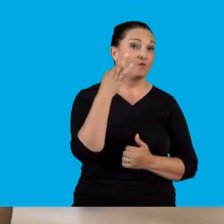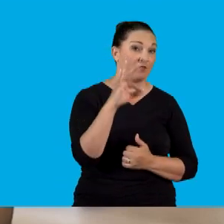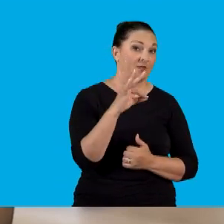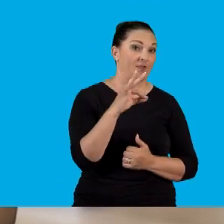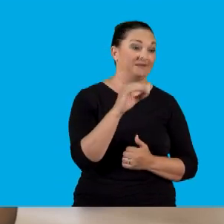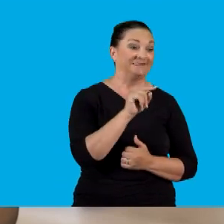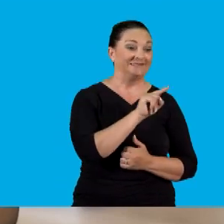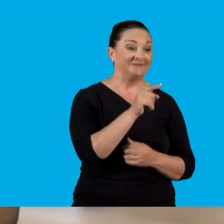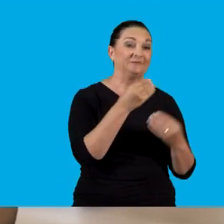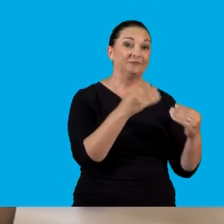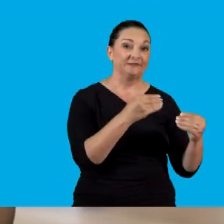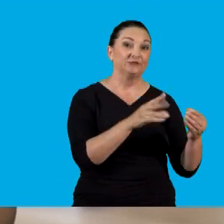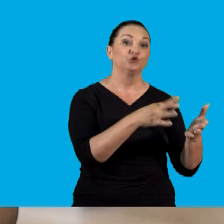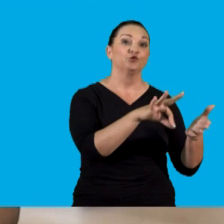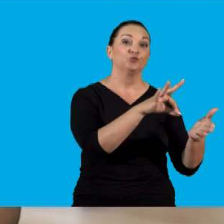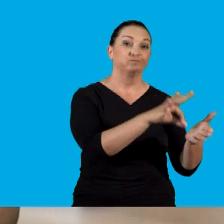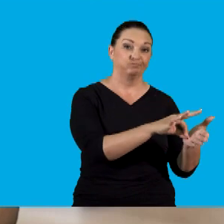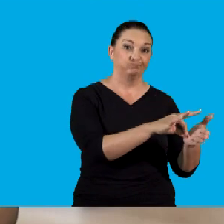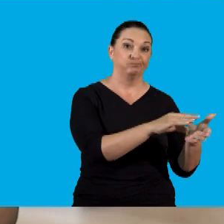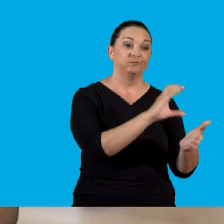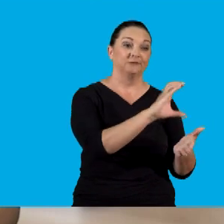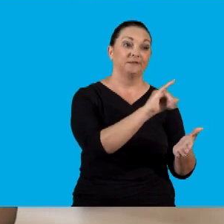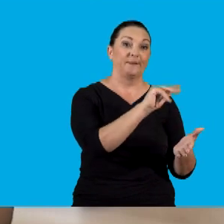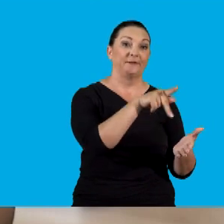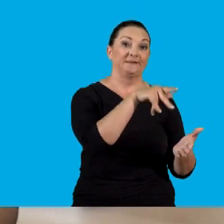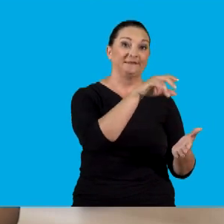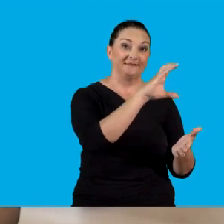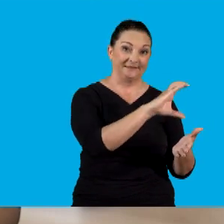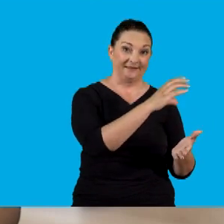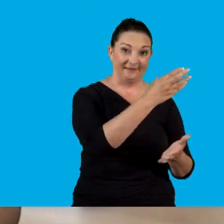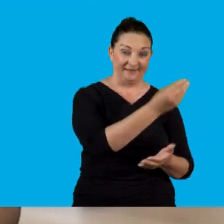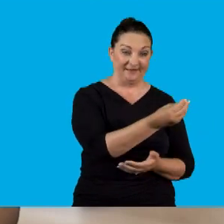are registered. They are registered with the CIPC, they are